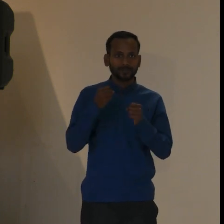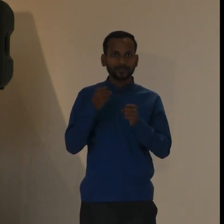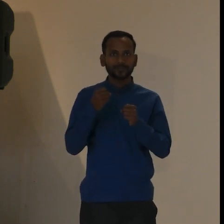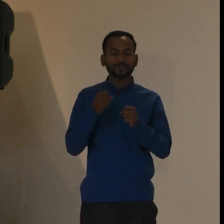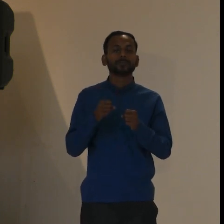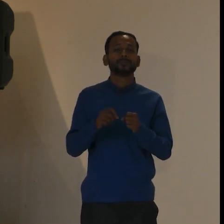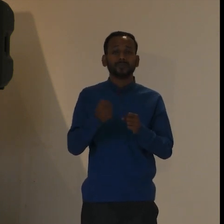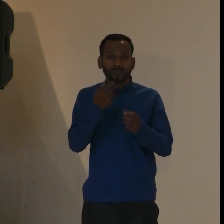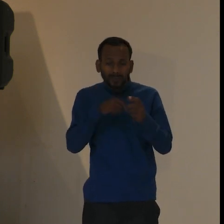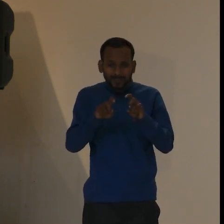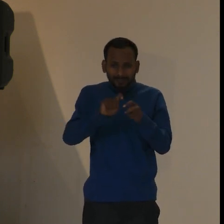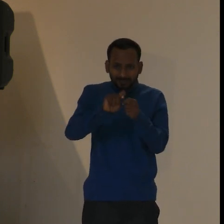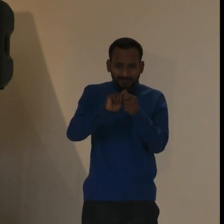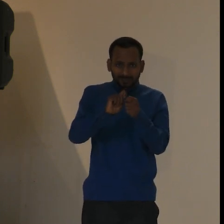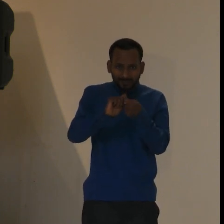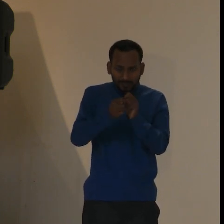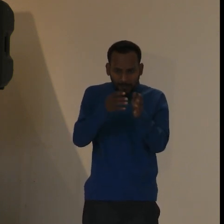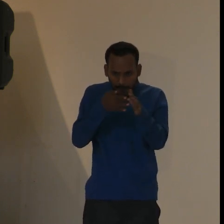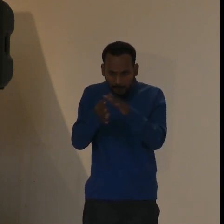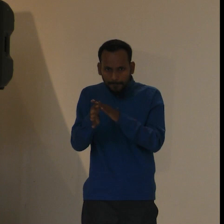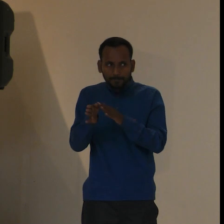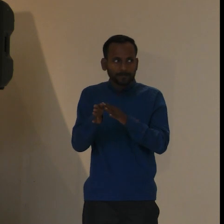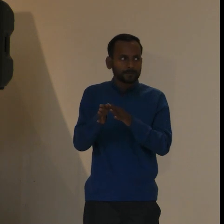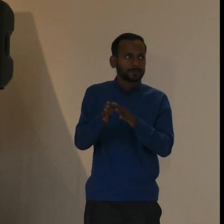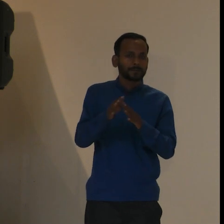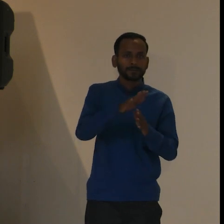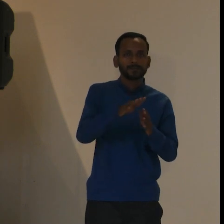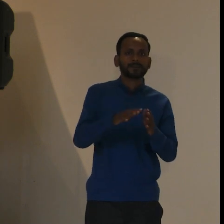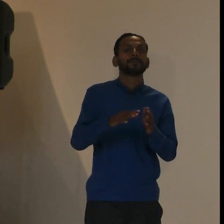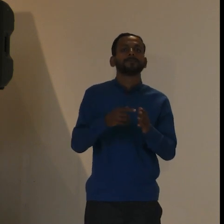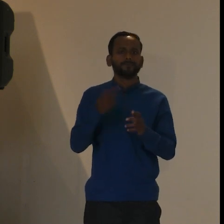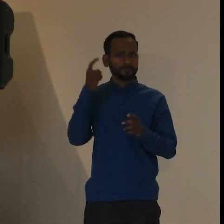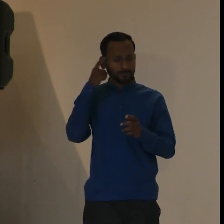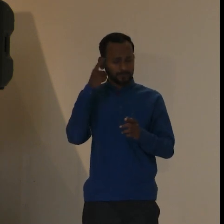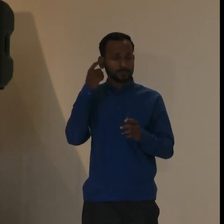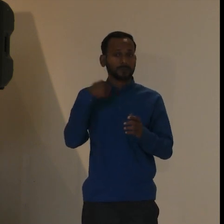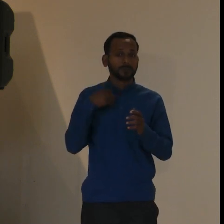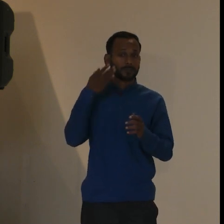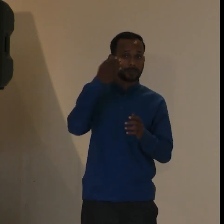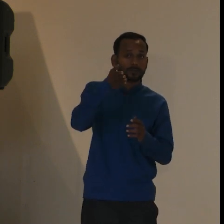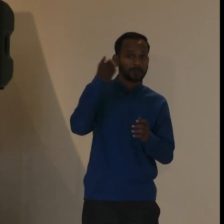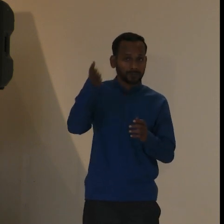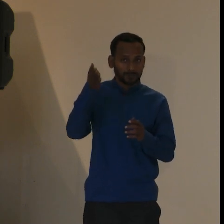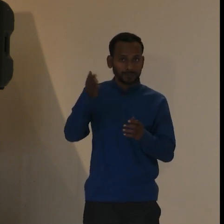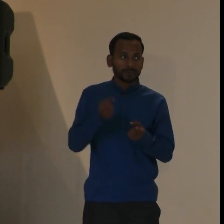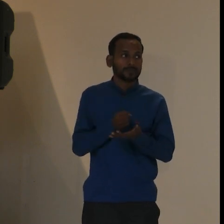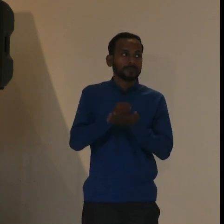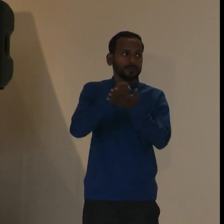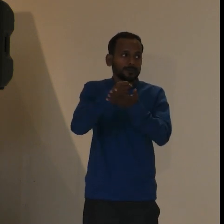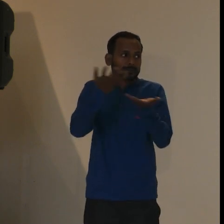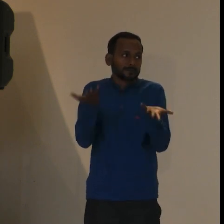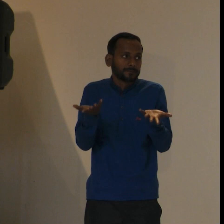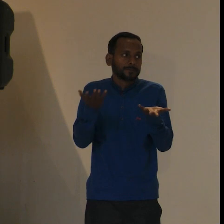financial structure for that to be included, that it should just happen. So that's my wish list,